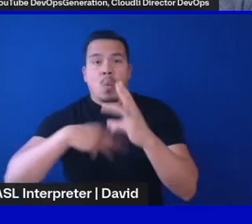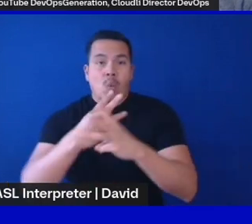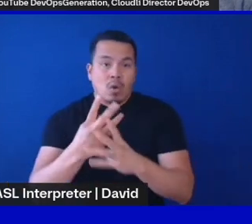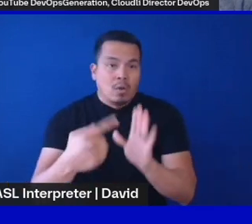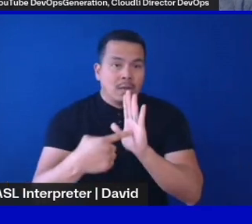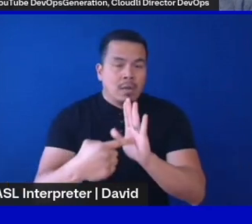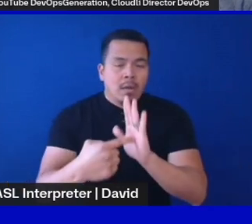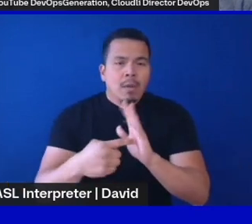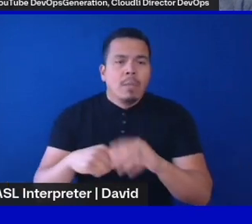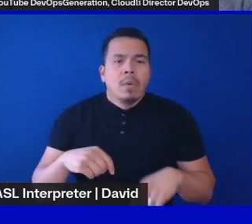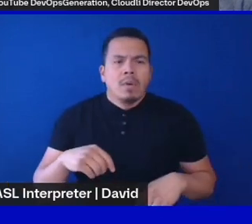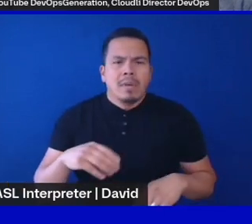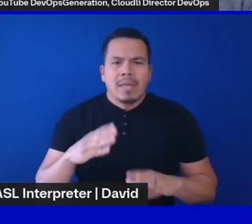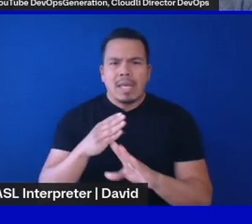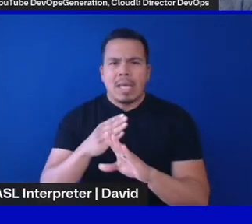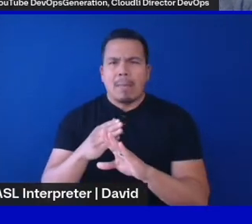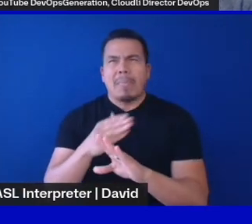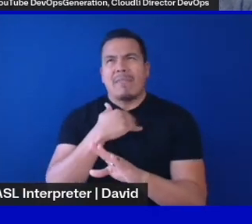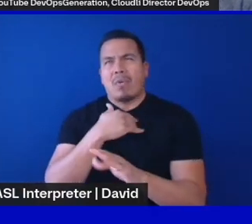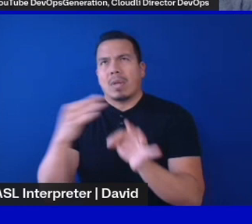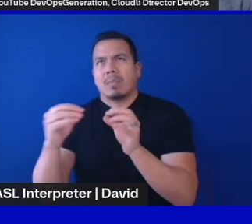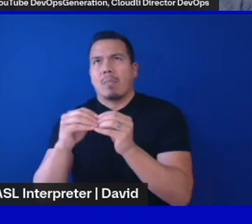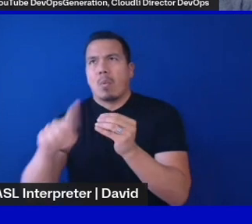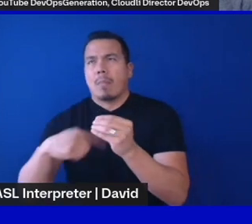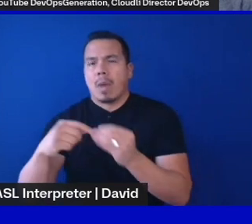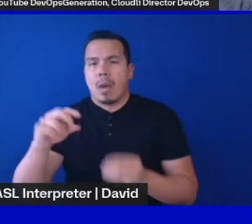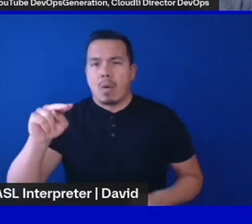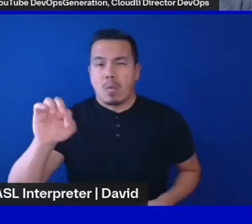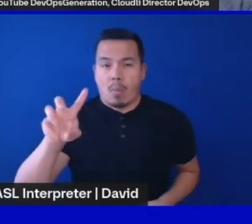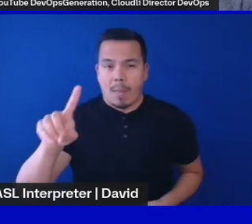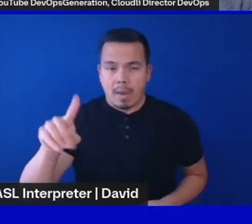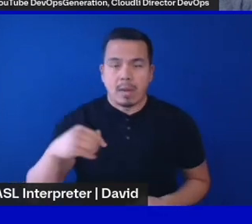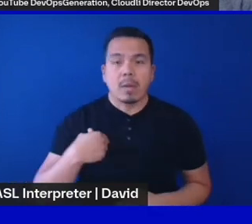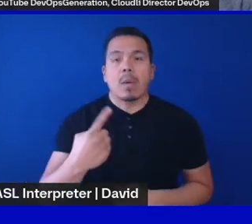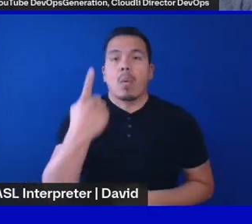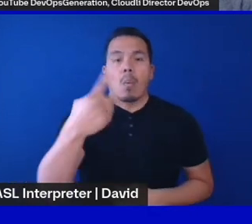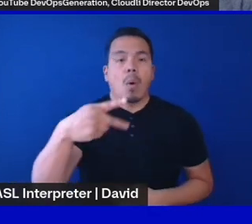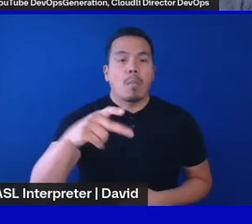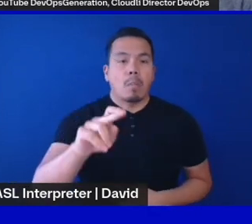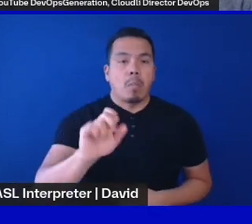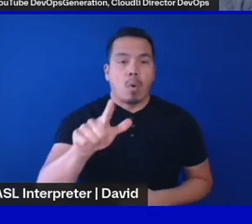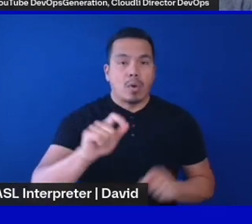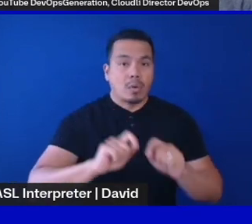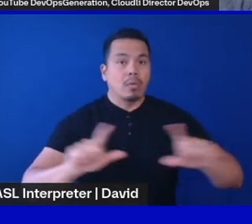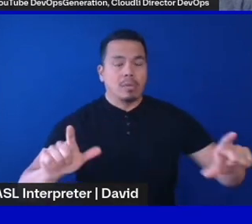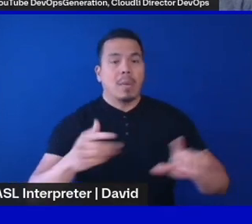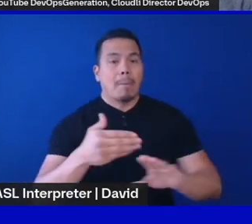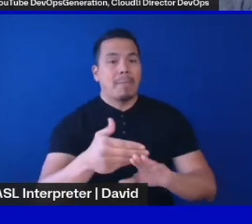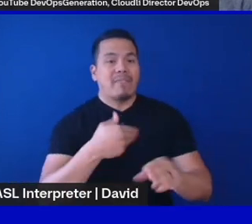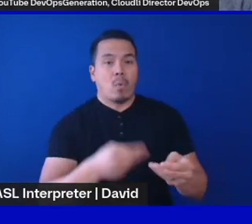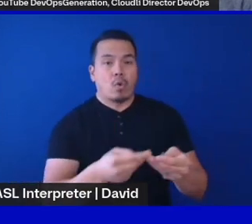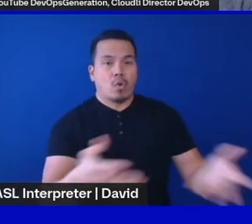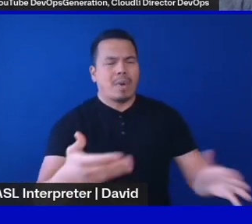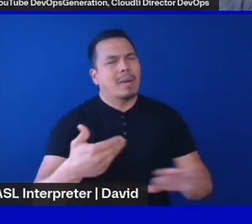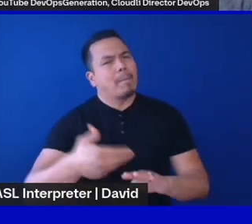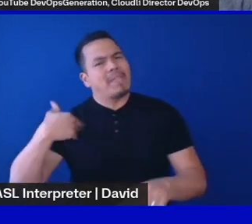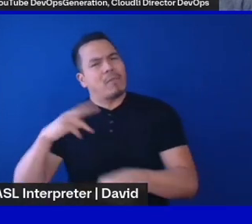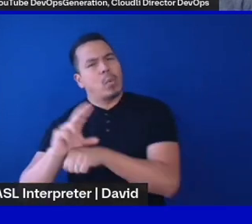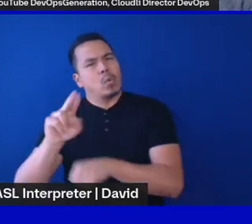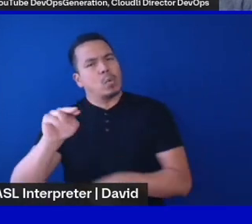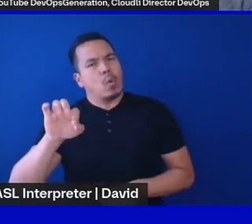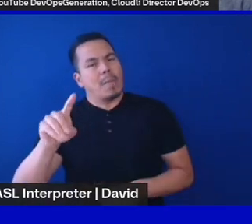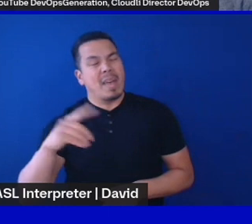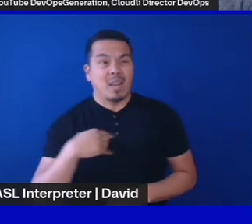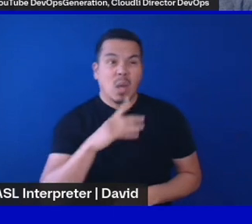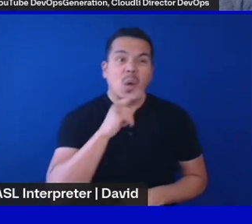before we moved to Nomad, I had a portal that when we would deploy it, pre-Nomad, it would take at least an hour to deploy